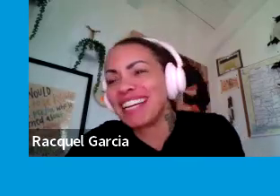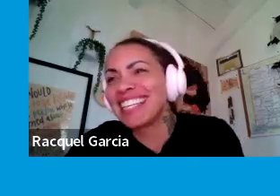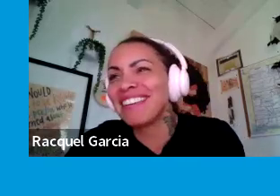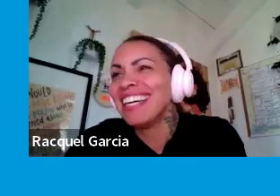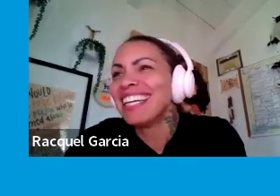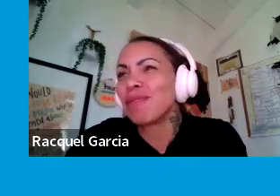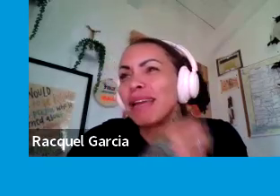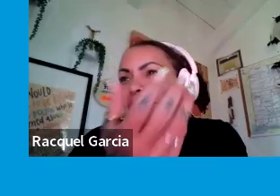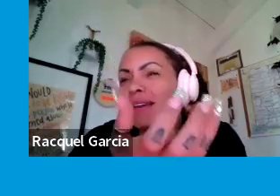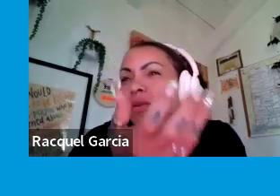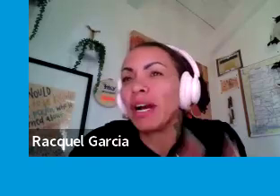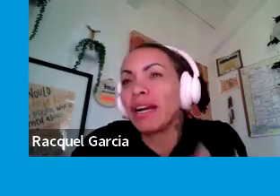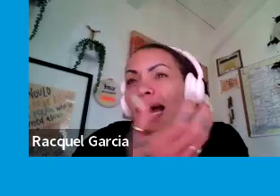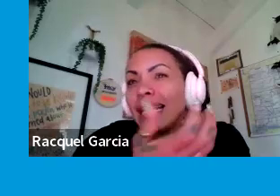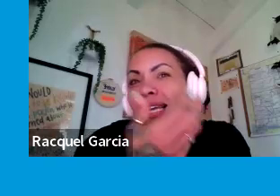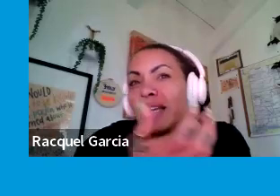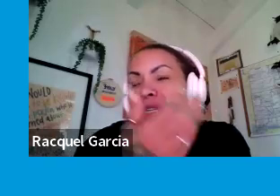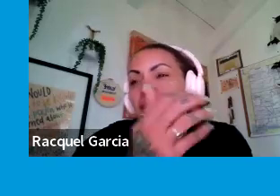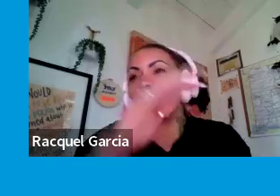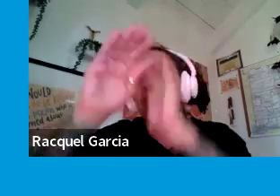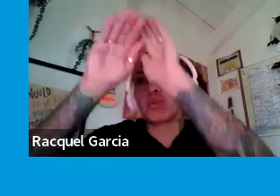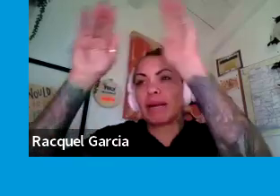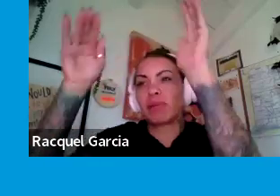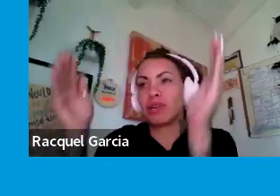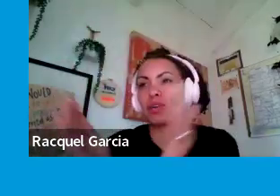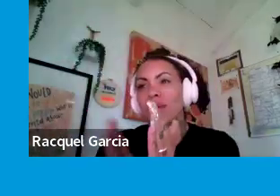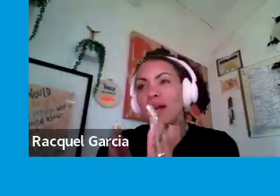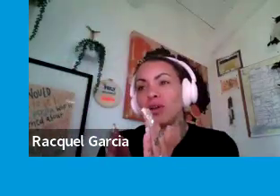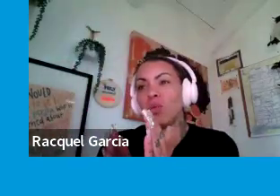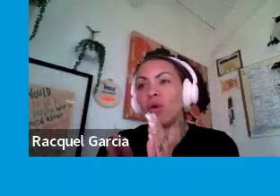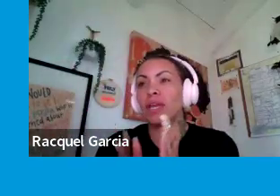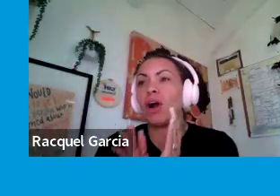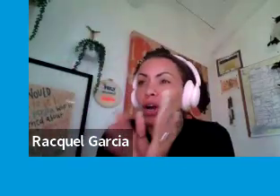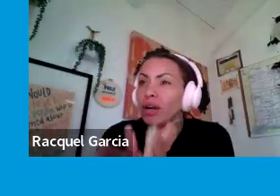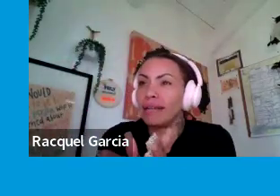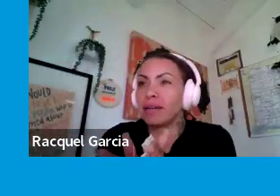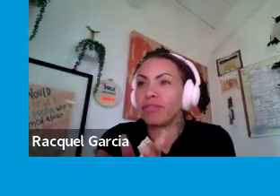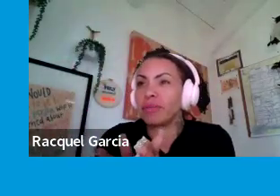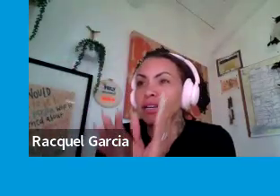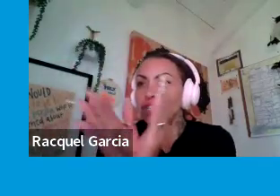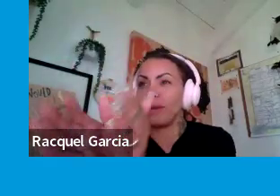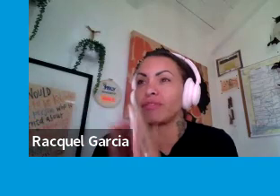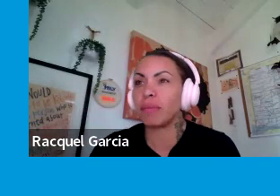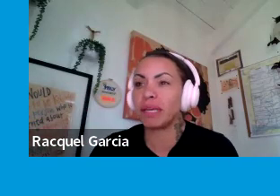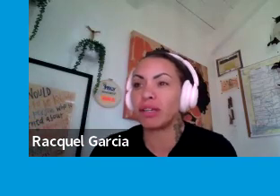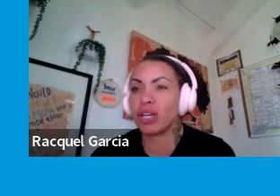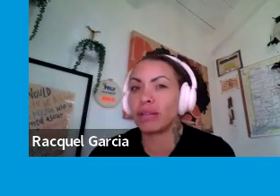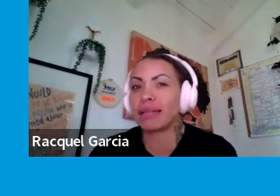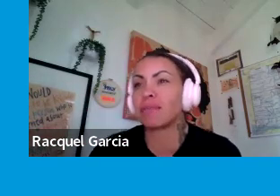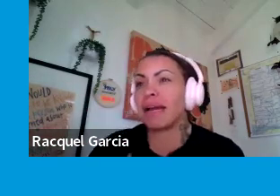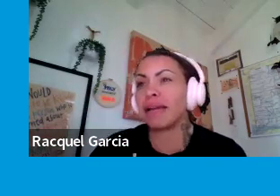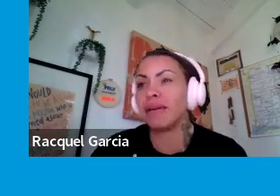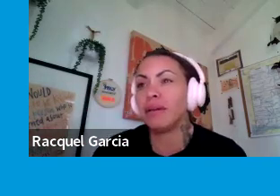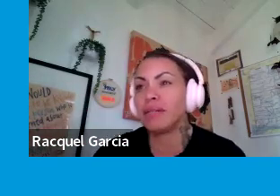a little bit invasive. So maybe what guiding is and what parameters around what we are has to come from statute and from the